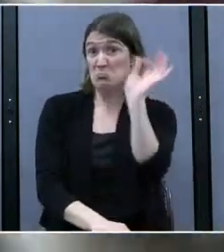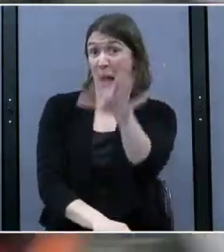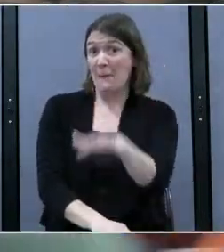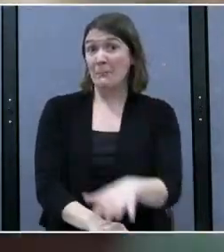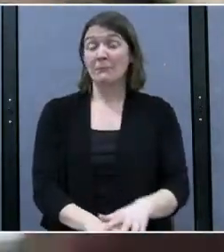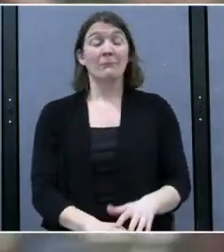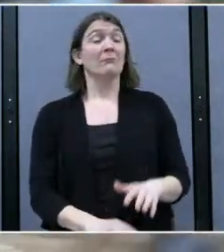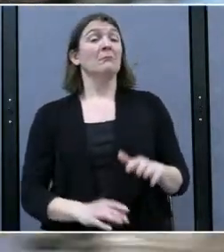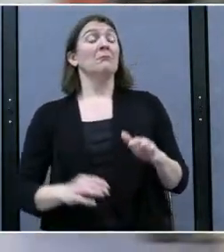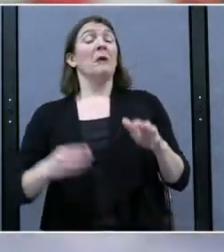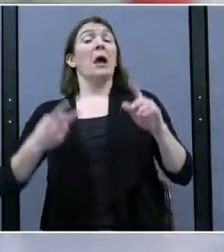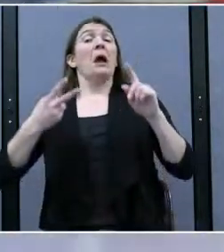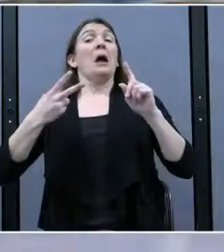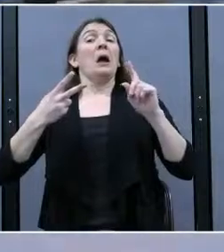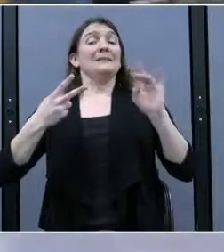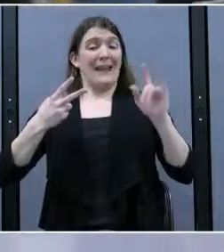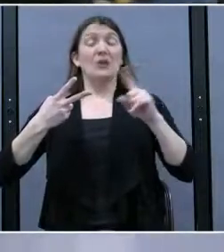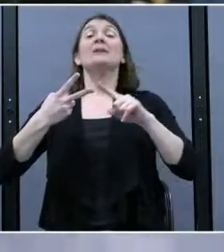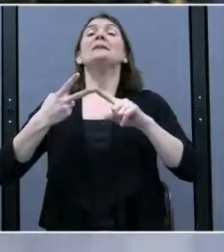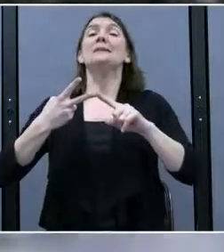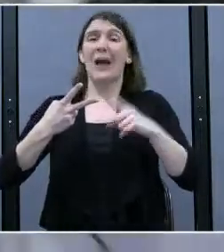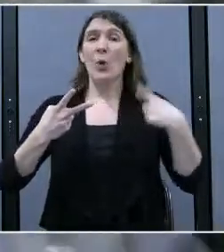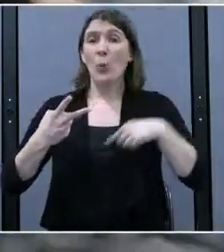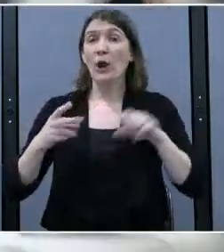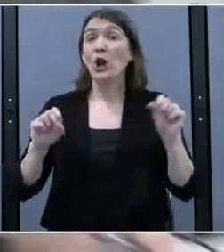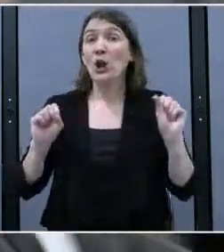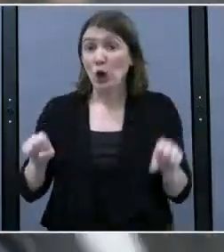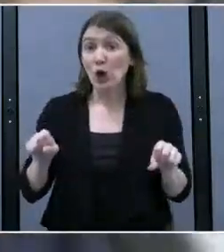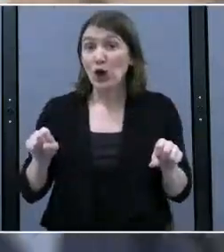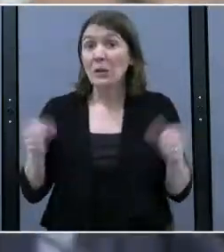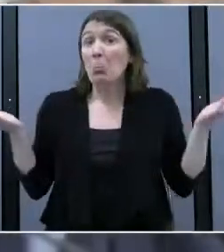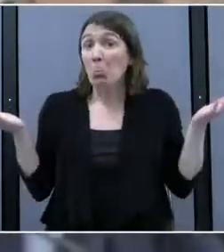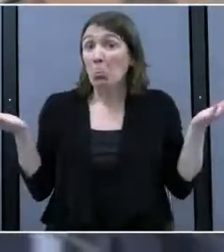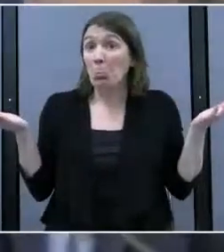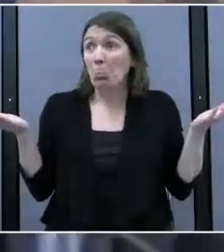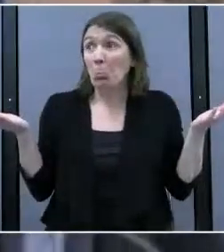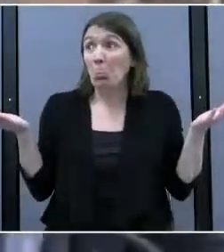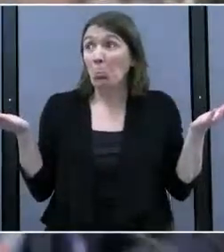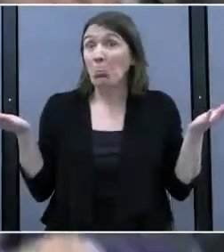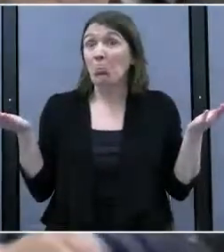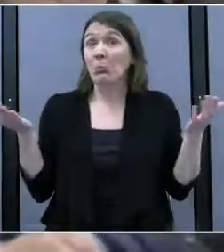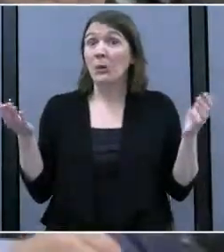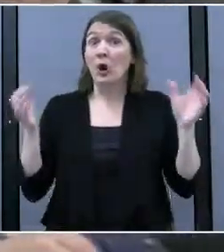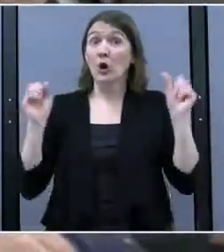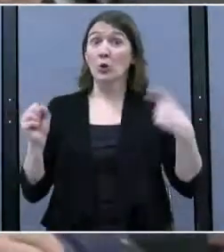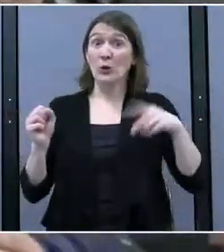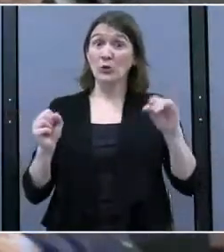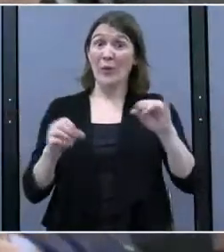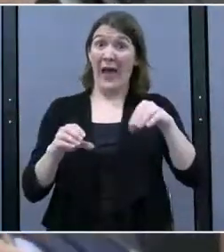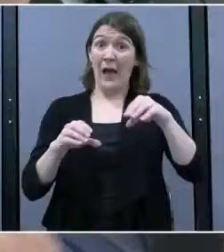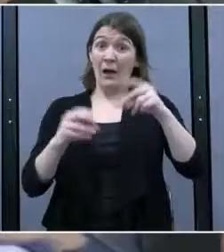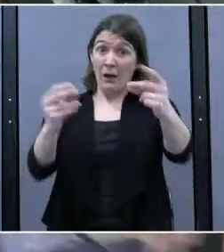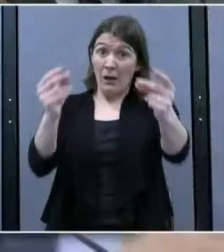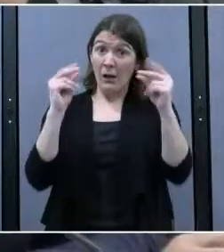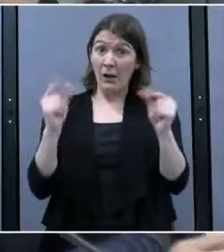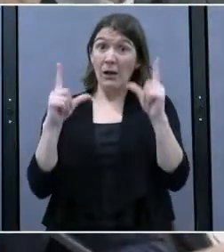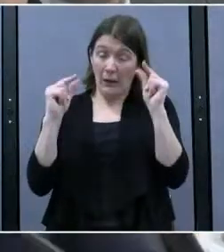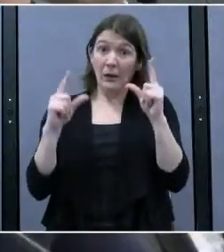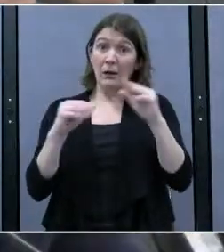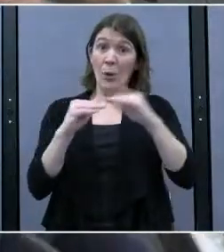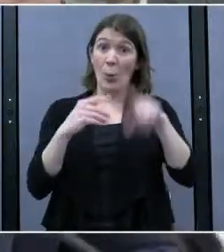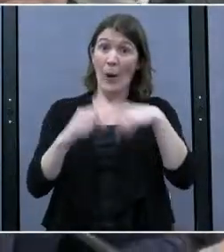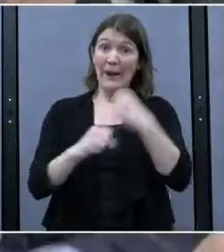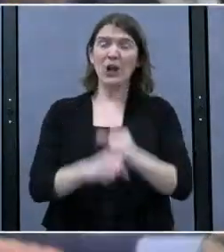I'll address the second part first. Yes, it absolutely could. Whether that could have been done in the less than 1